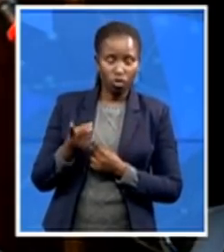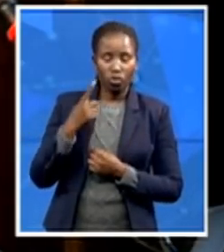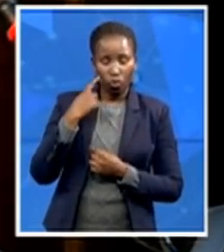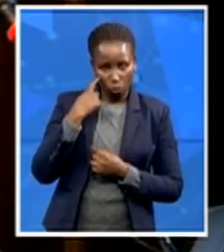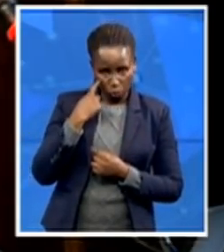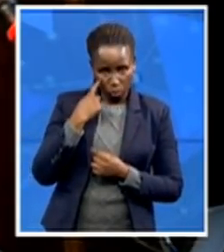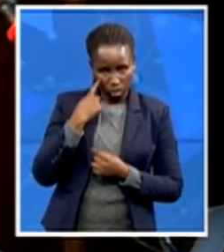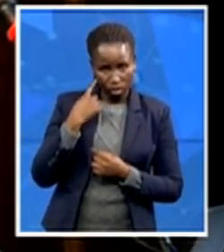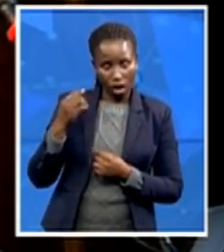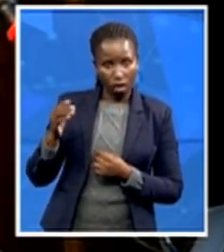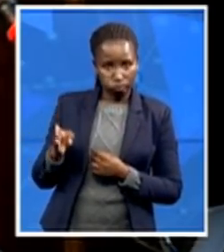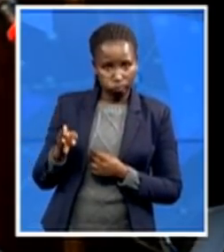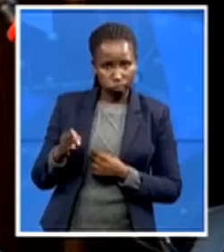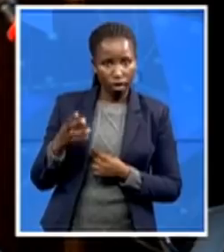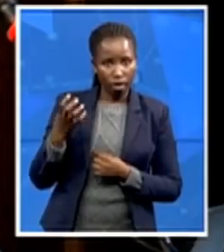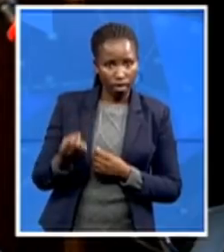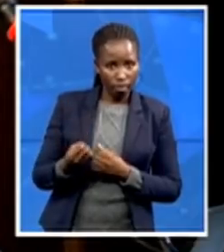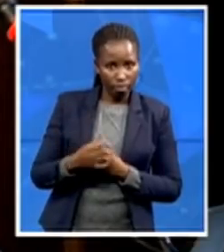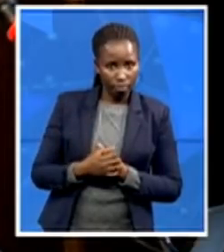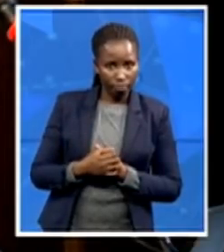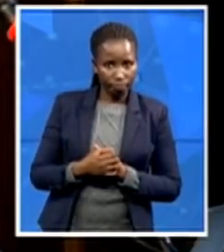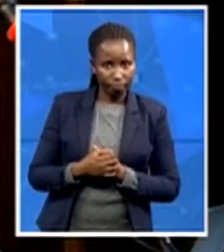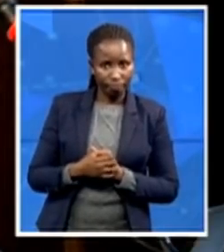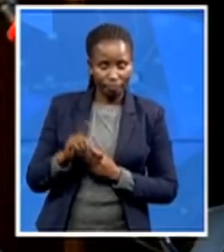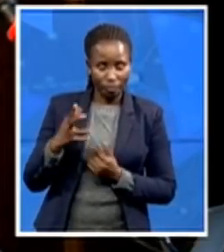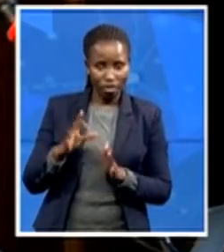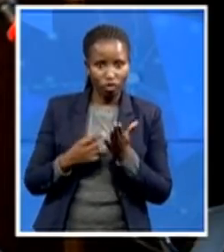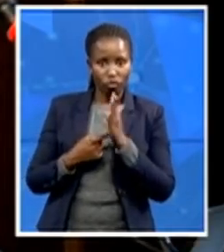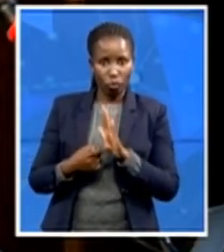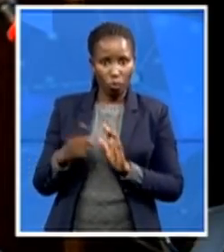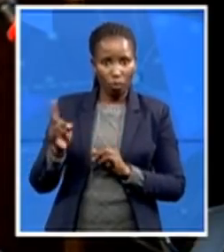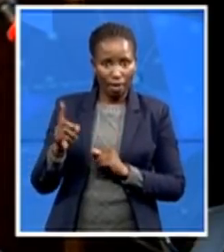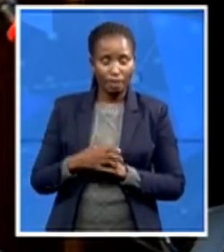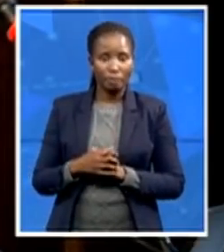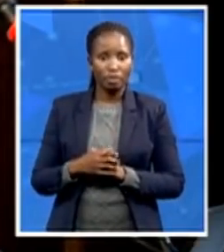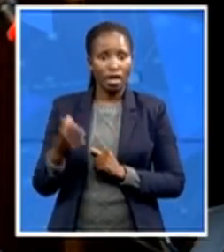I also indicated that he has a pending matter of a similar nature,